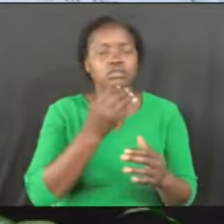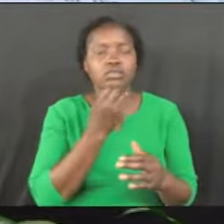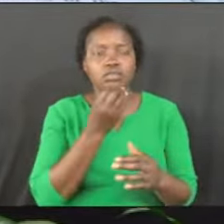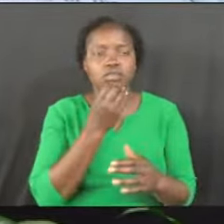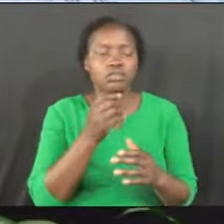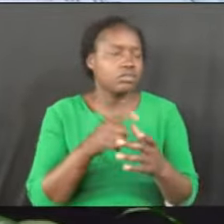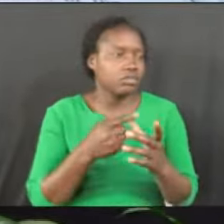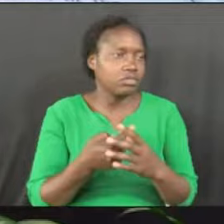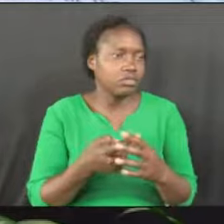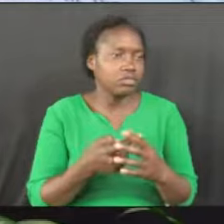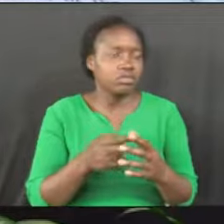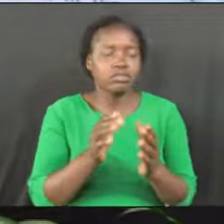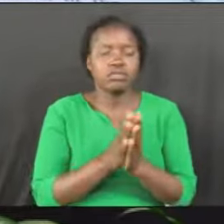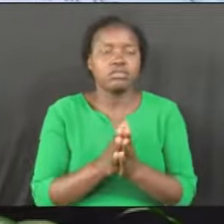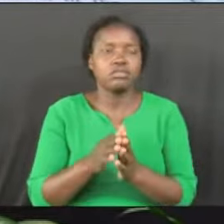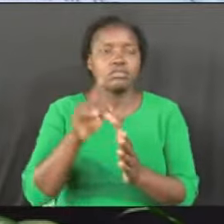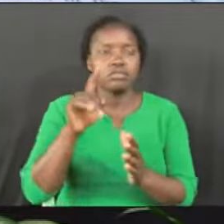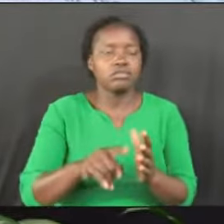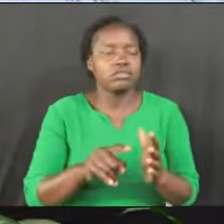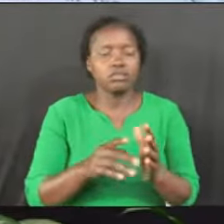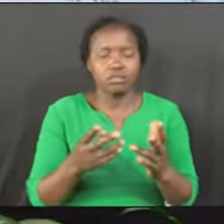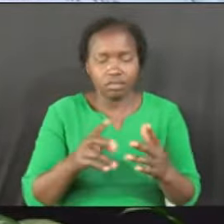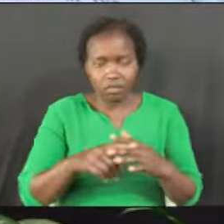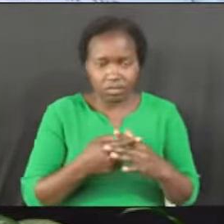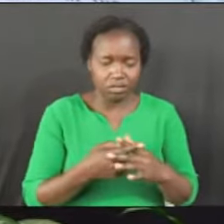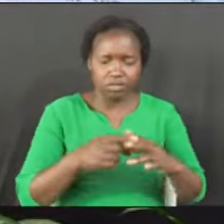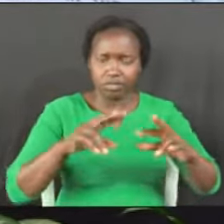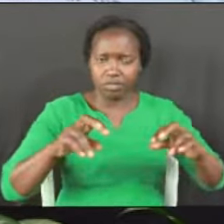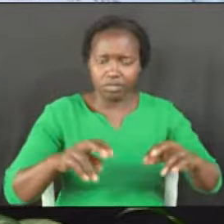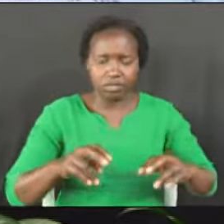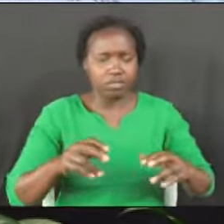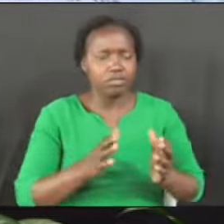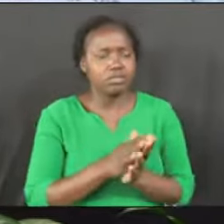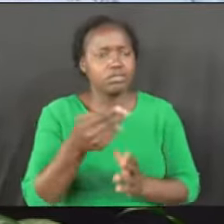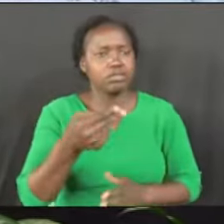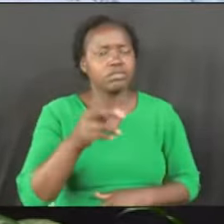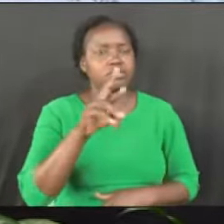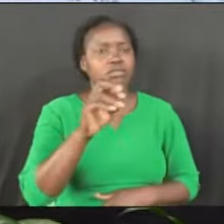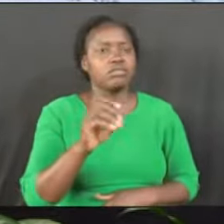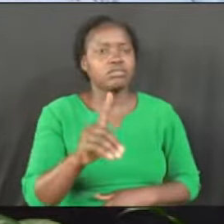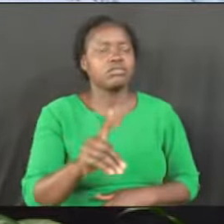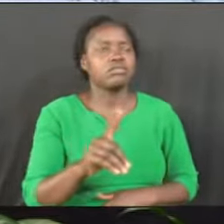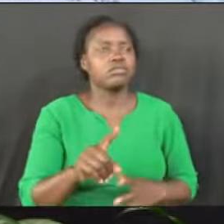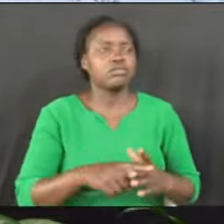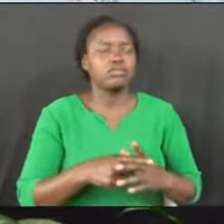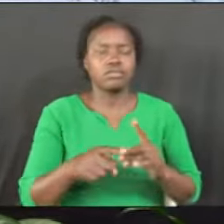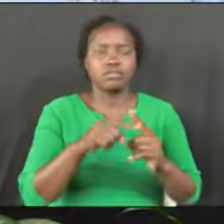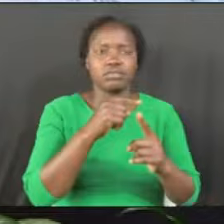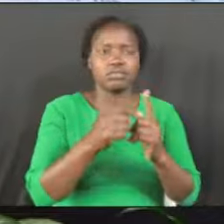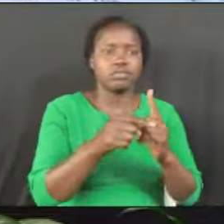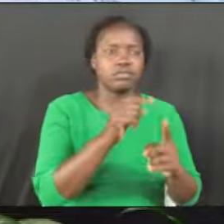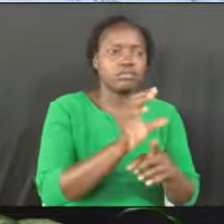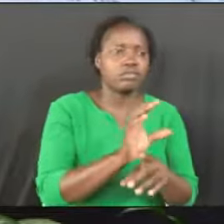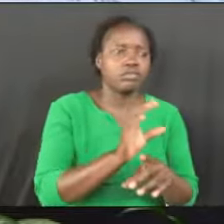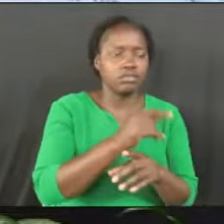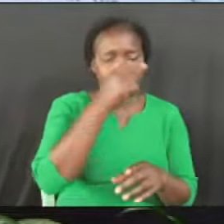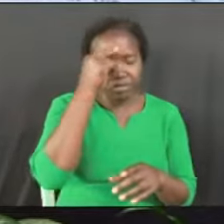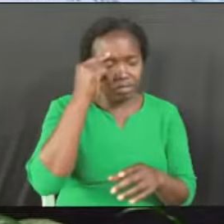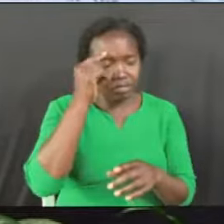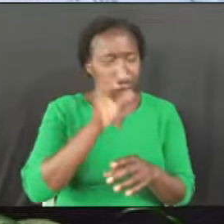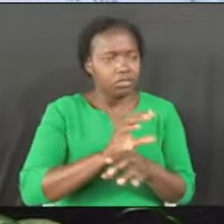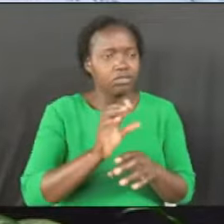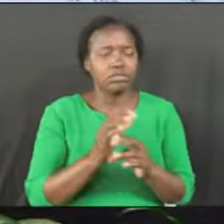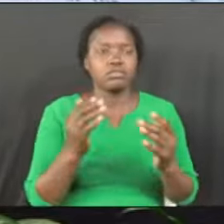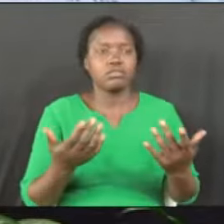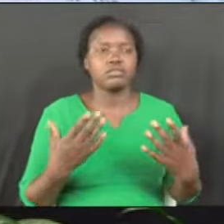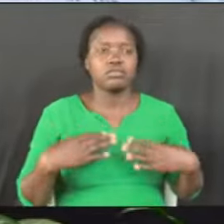got incensed. And so Herod has begun to lay his hand against the church, because the church is now, people are